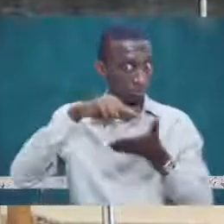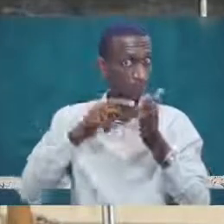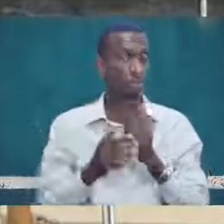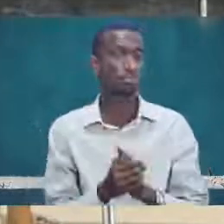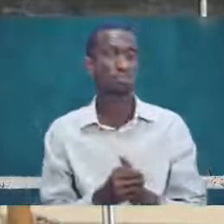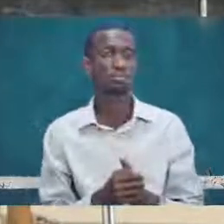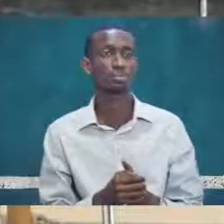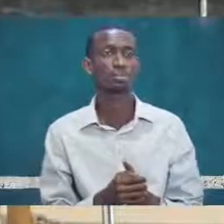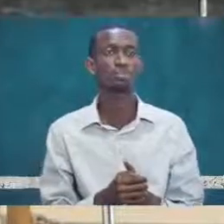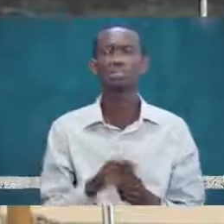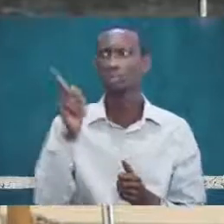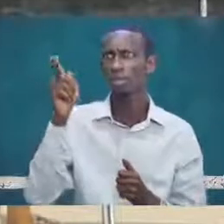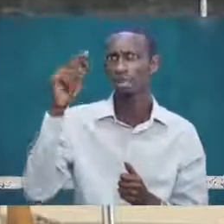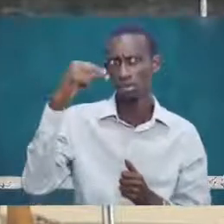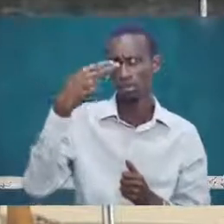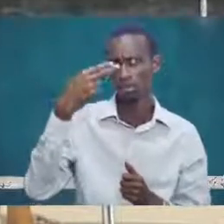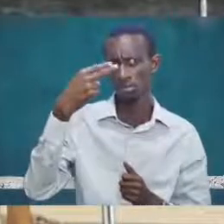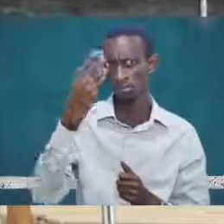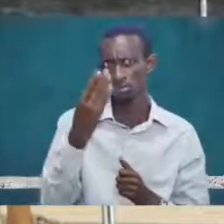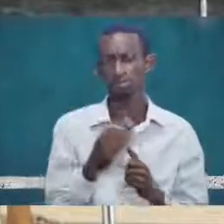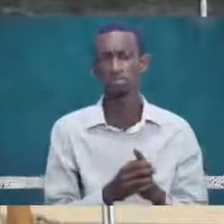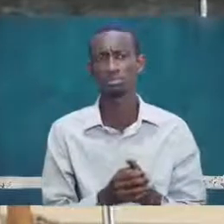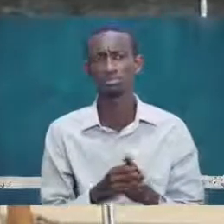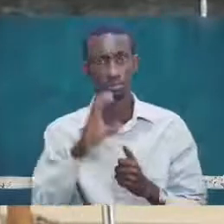that this ammonium carbonate